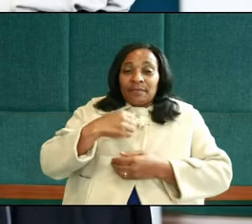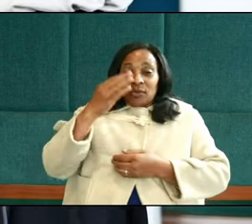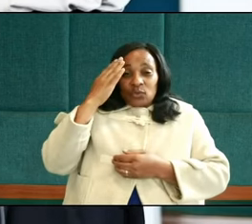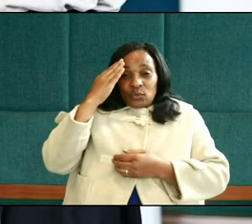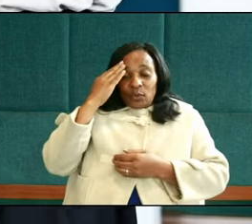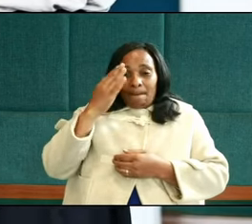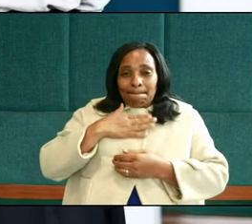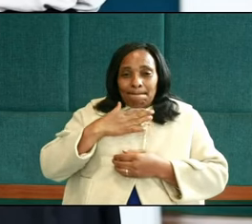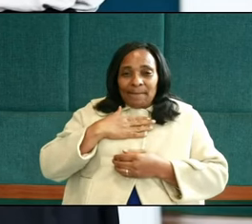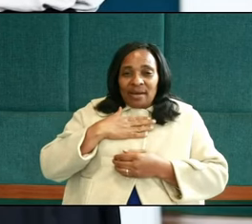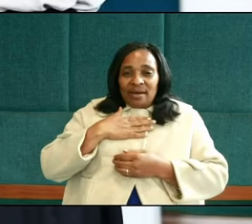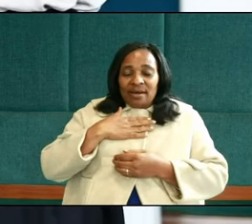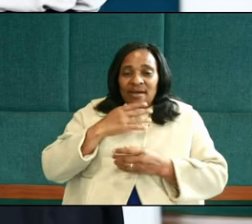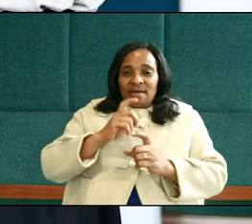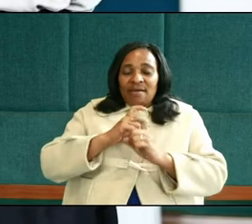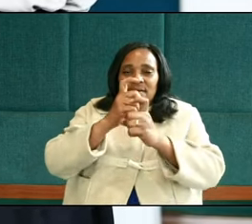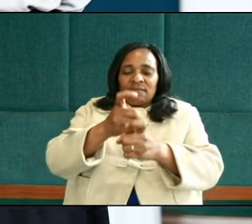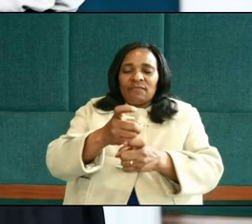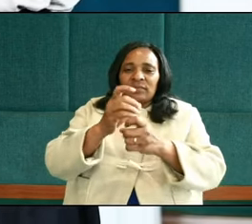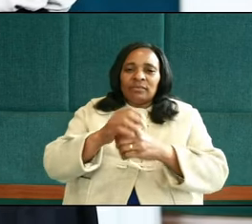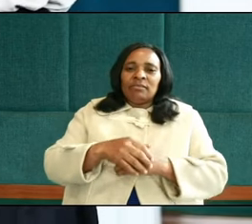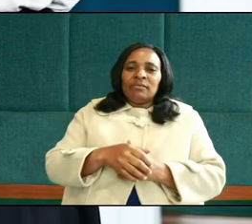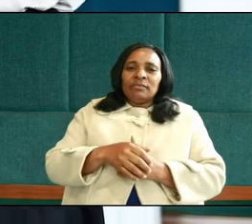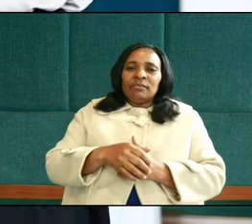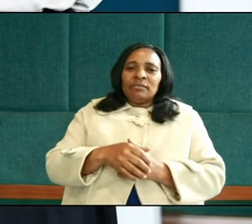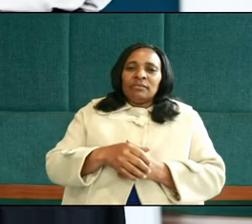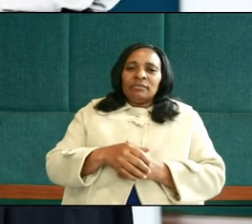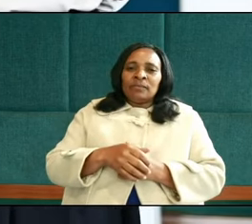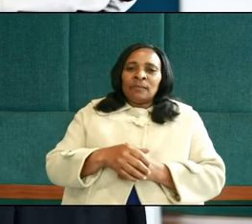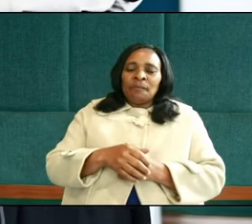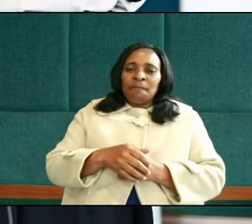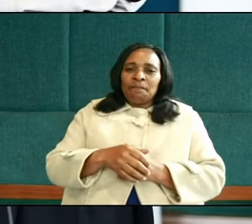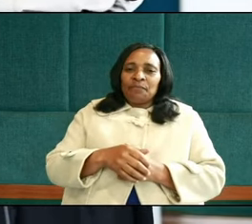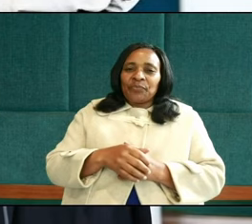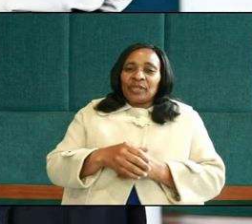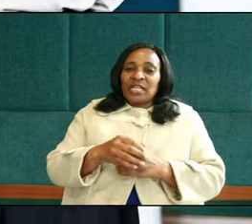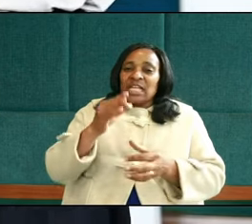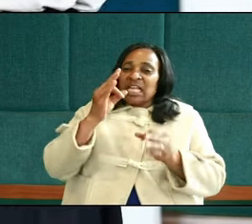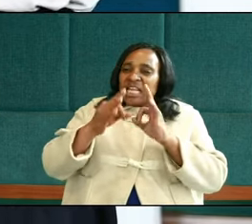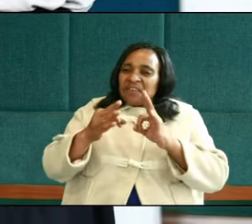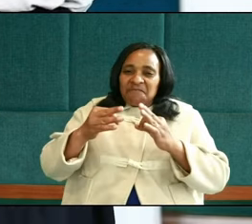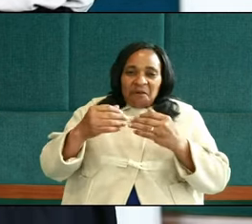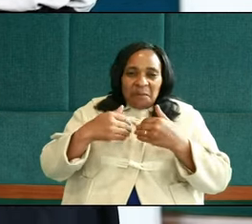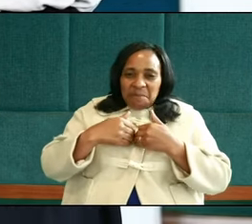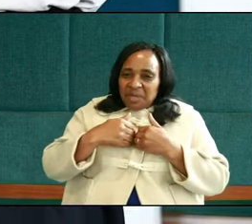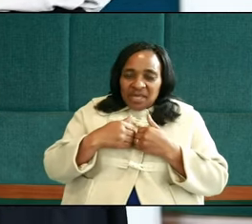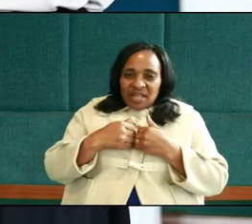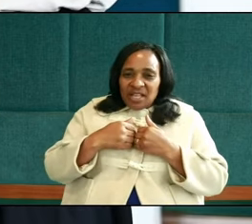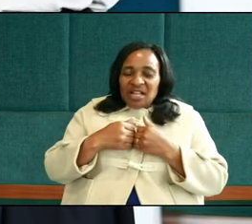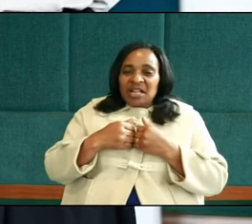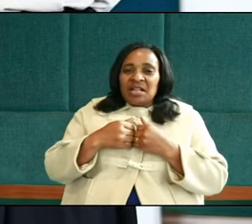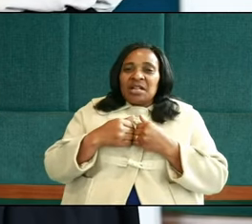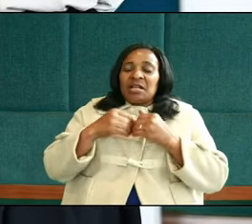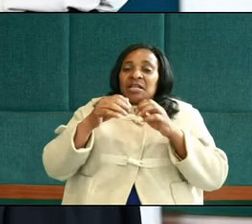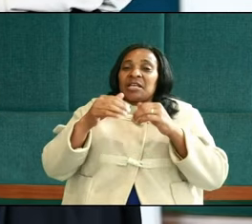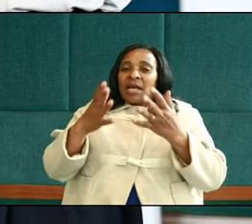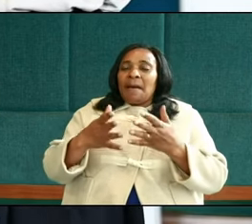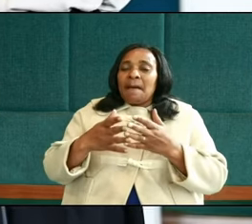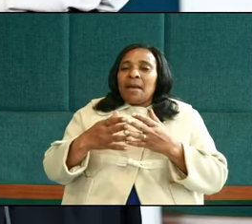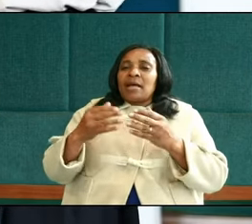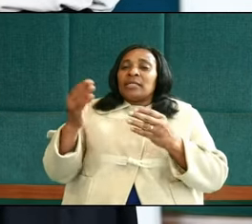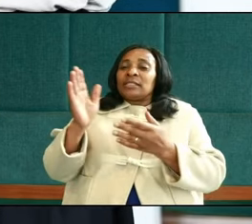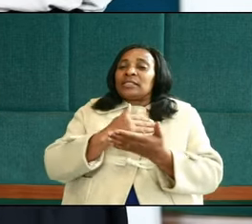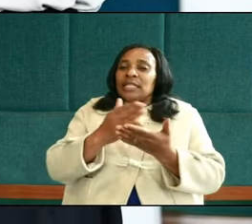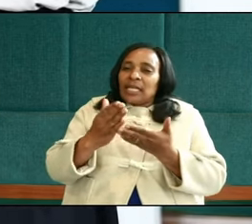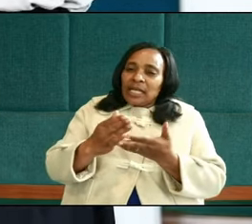help me to know my gifts. If I'm a builder, let me build. A